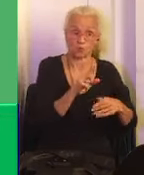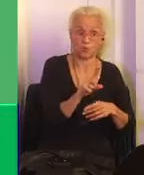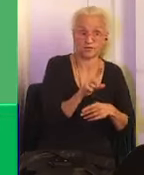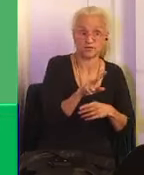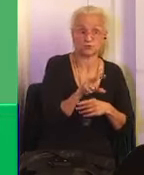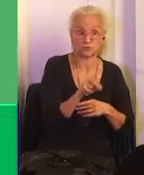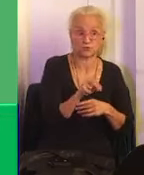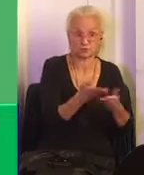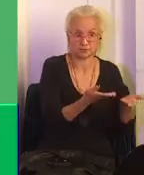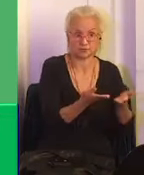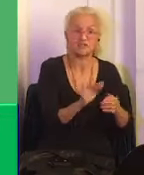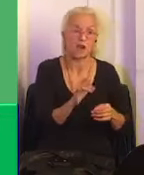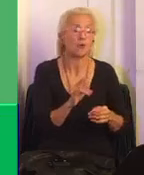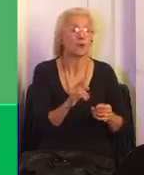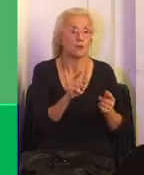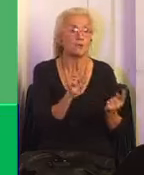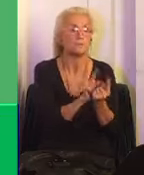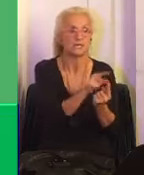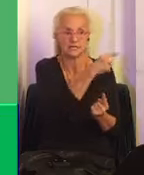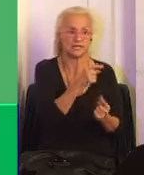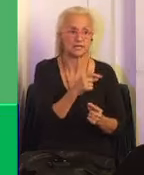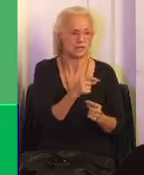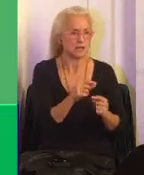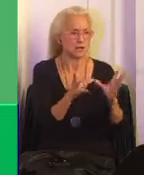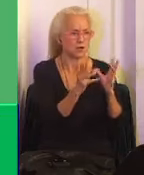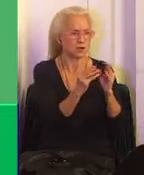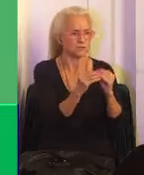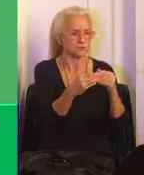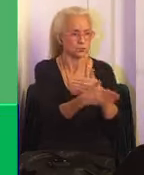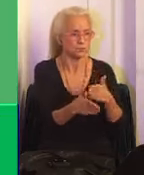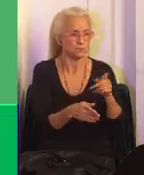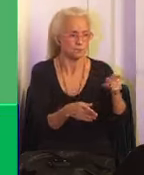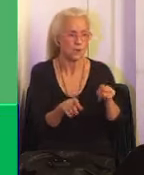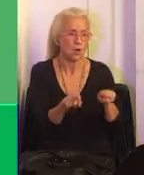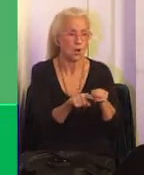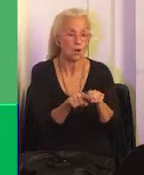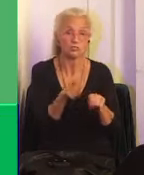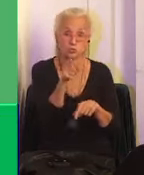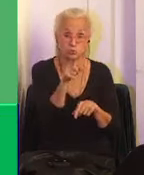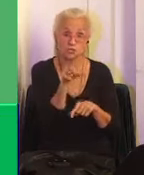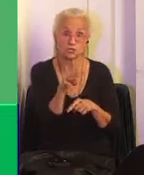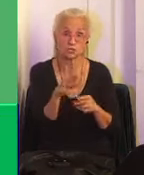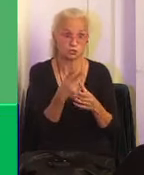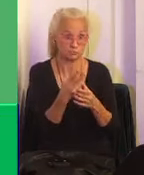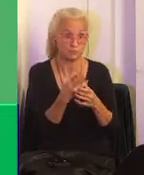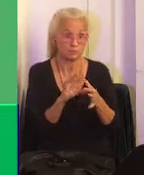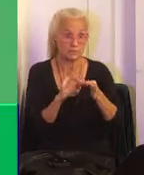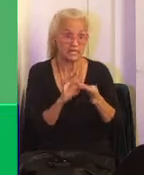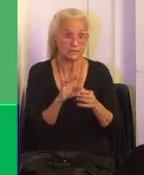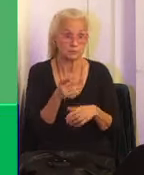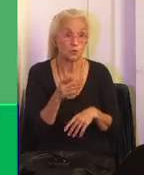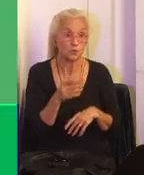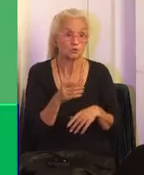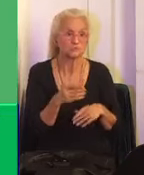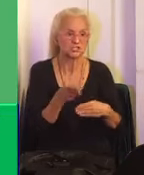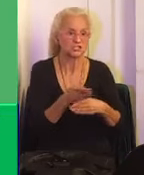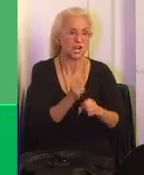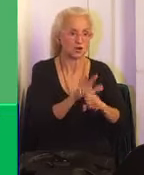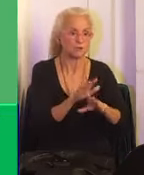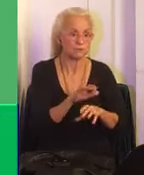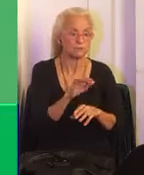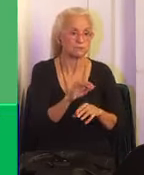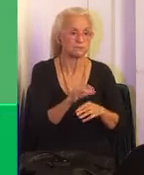service. That will meet up in the conference room, and it will also be on a Zoom link that we will share that week